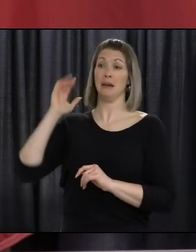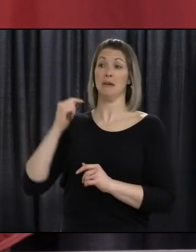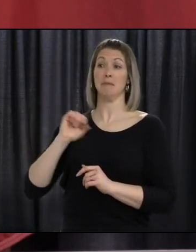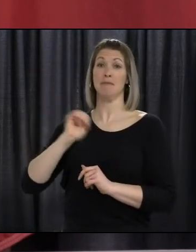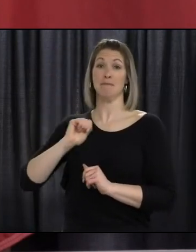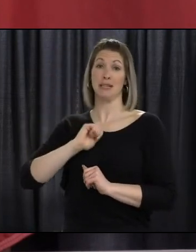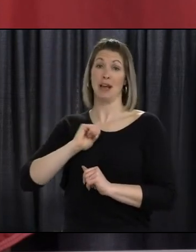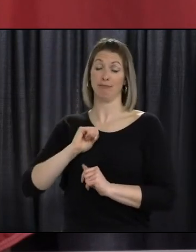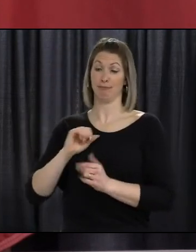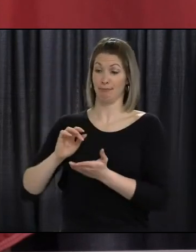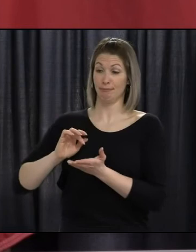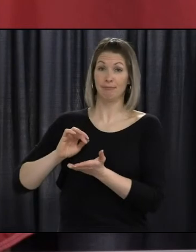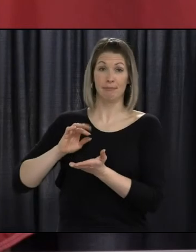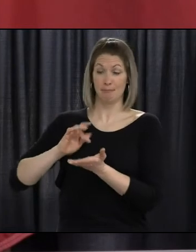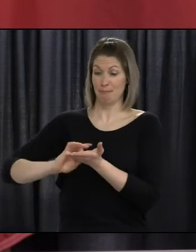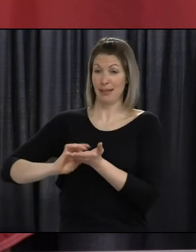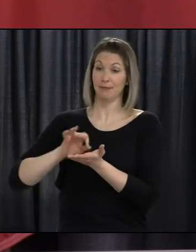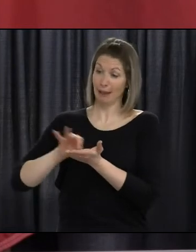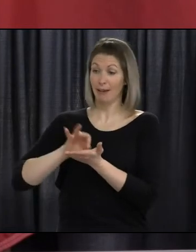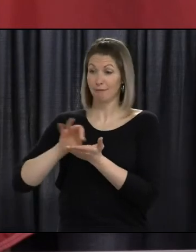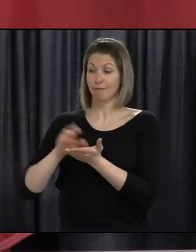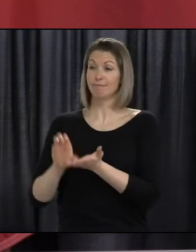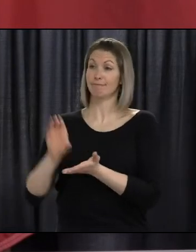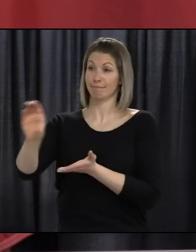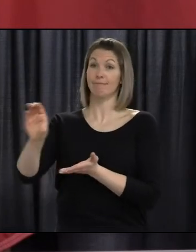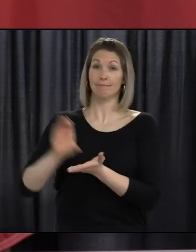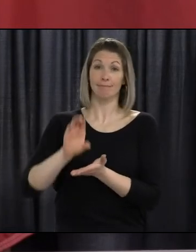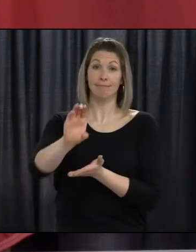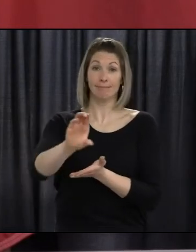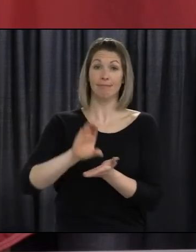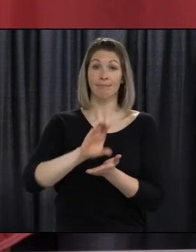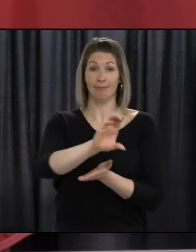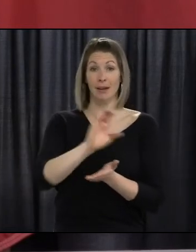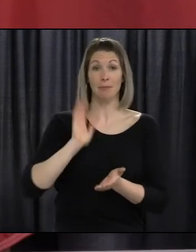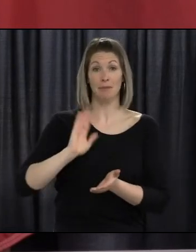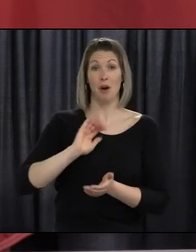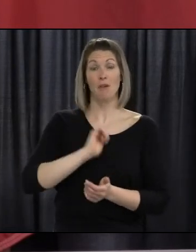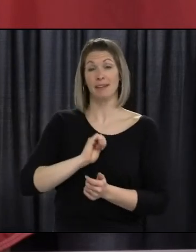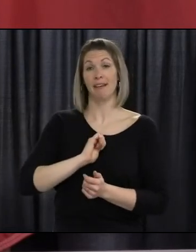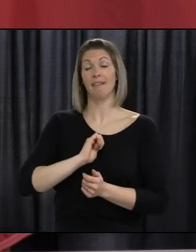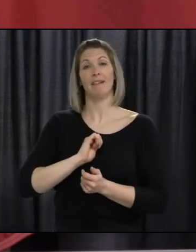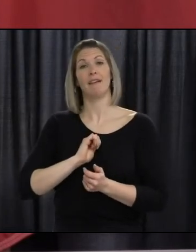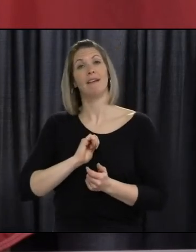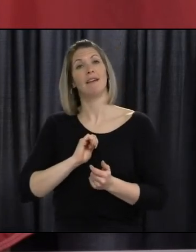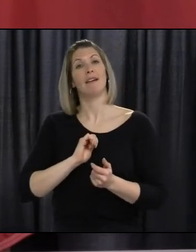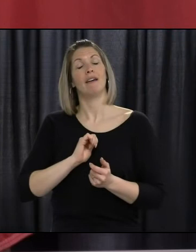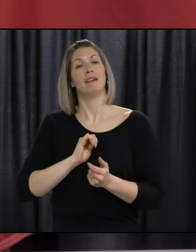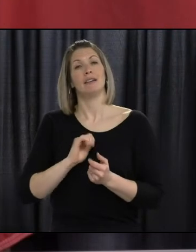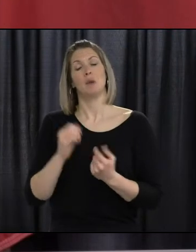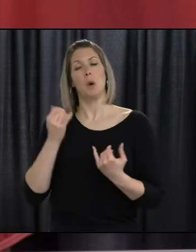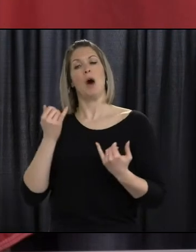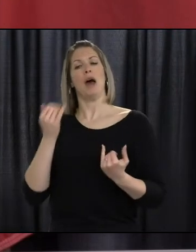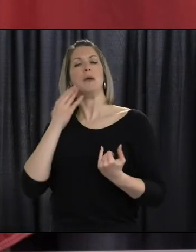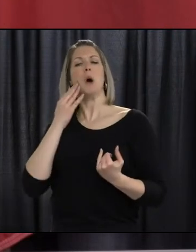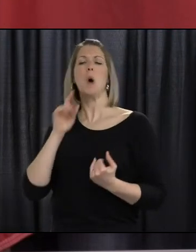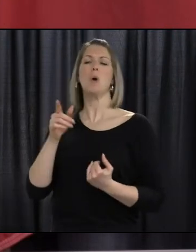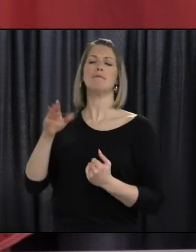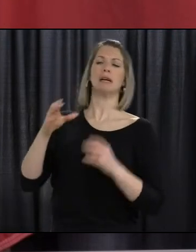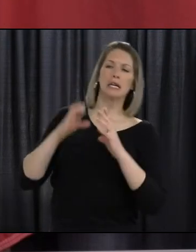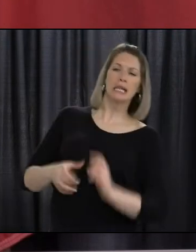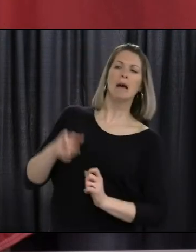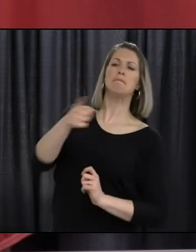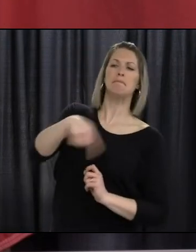nature, I also know that pharmacists are more than willing to be there to work with, the people that the clients and the patients that they have.